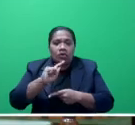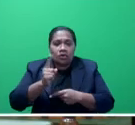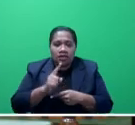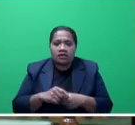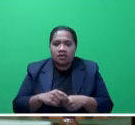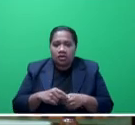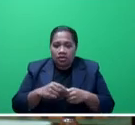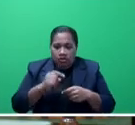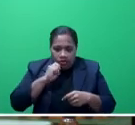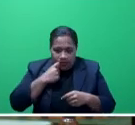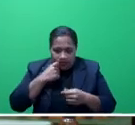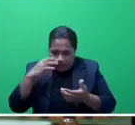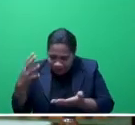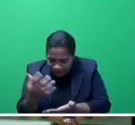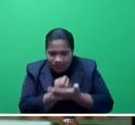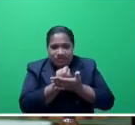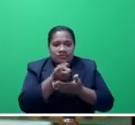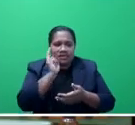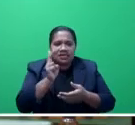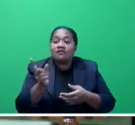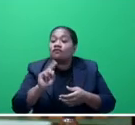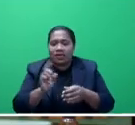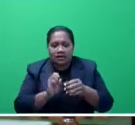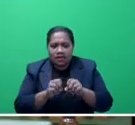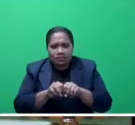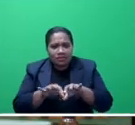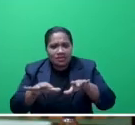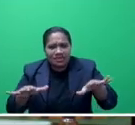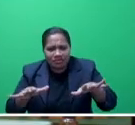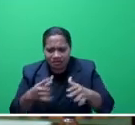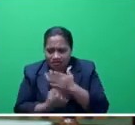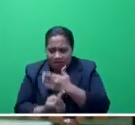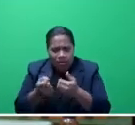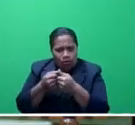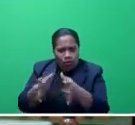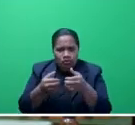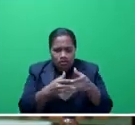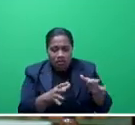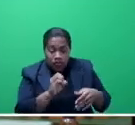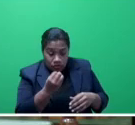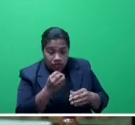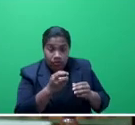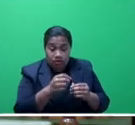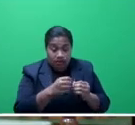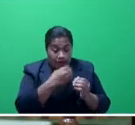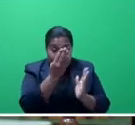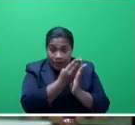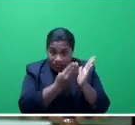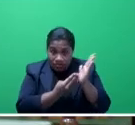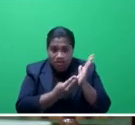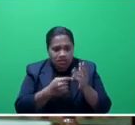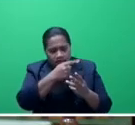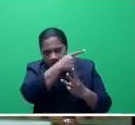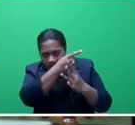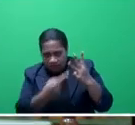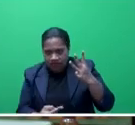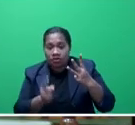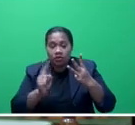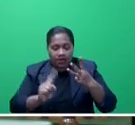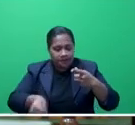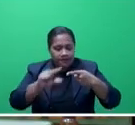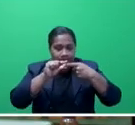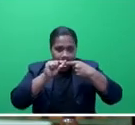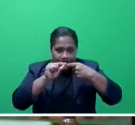pandemic has lost. And this budget is built to achieve three objectives. Number one, we must